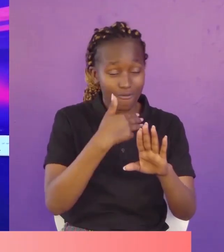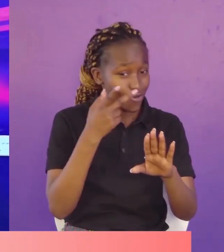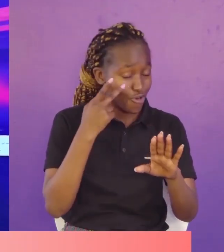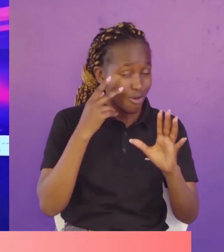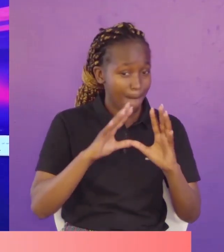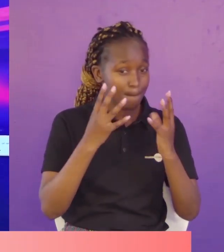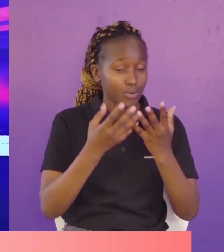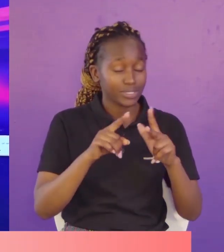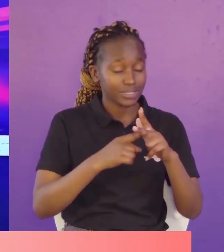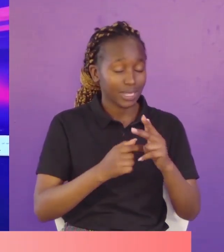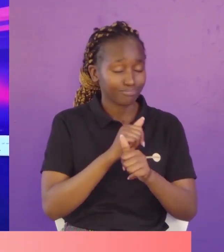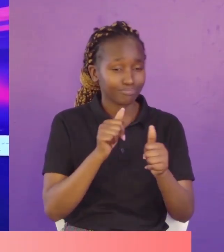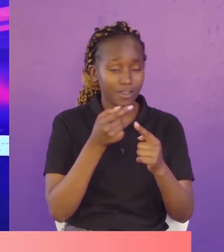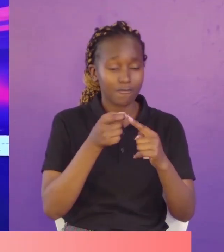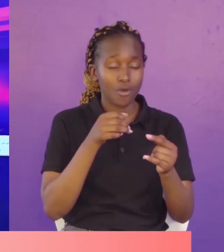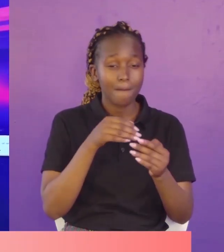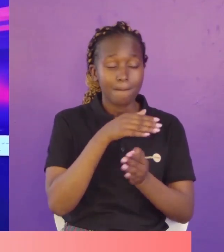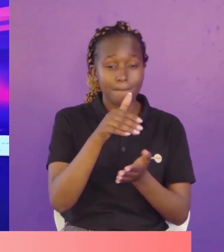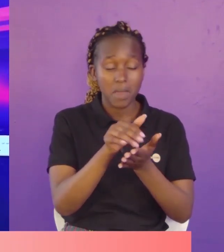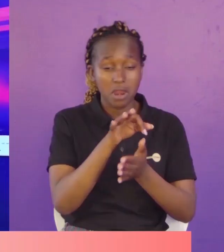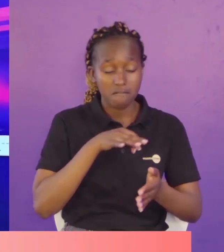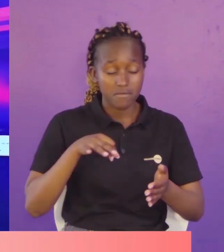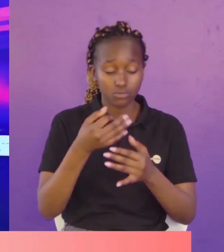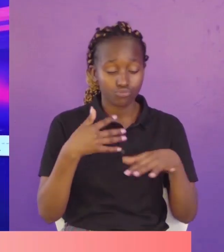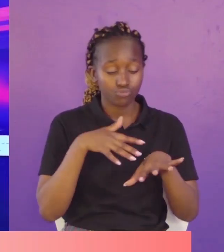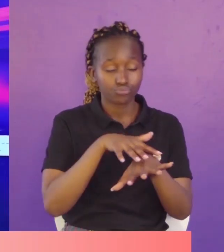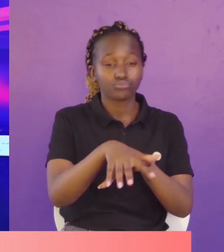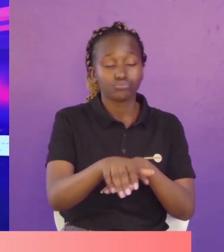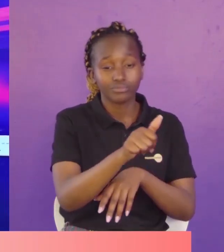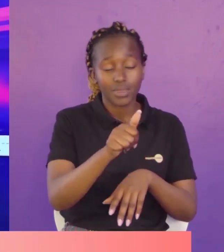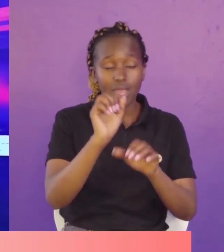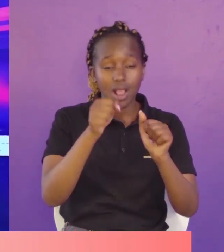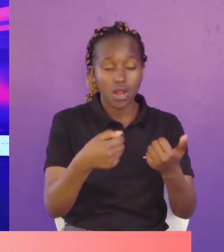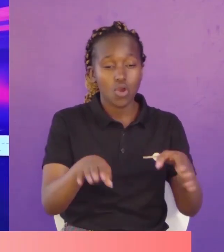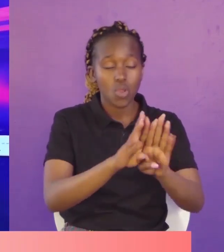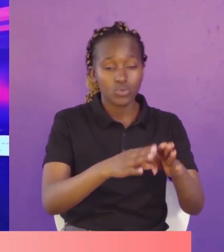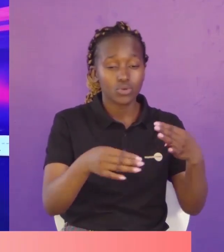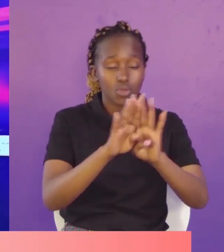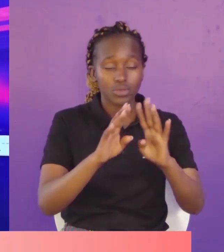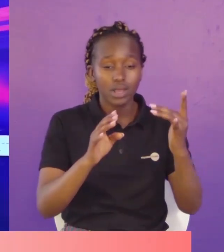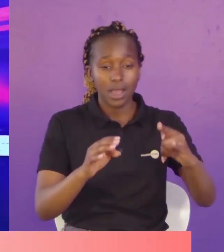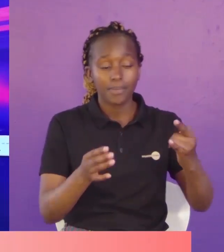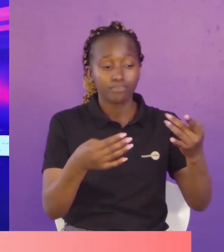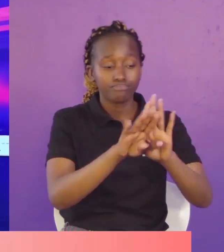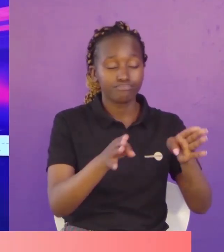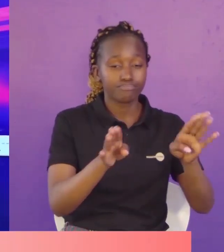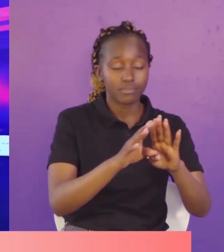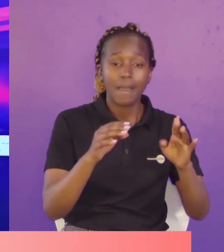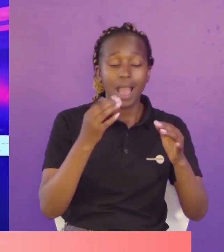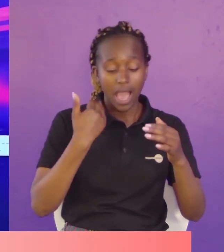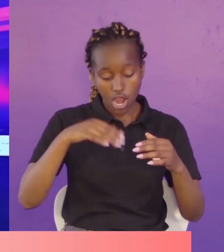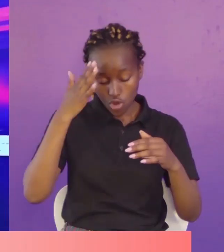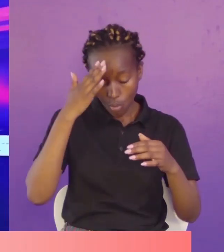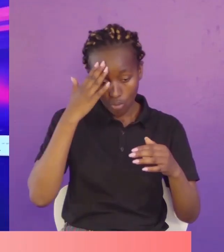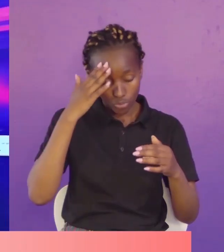So let's just try to shut any space, although we know we are automatically out. Let's try to shut any space that can